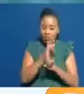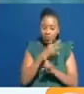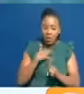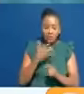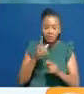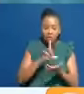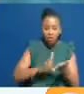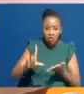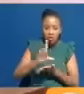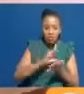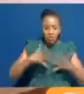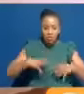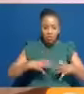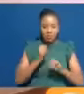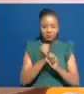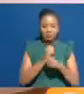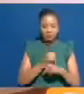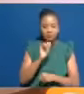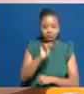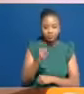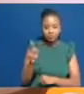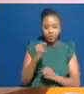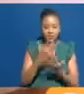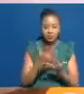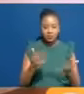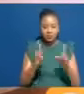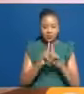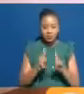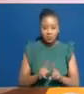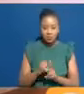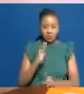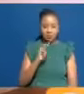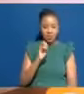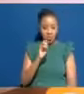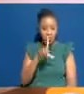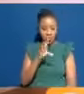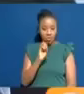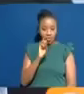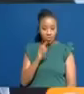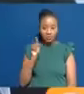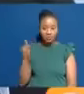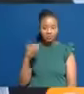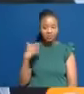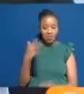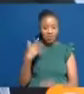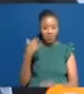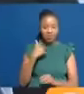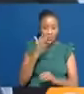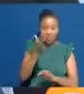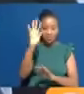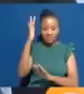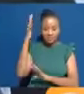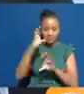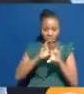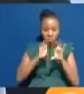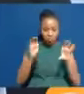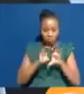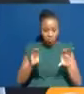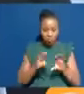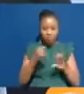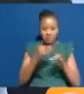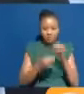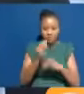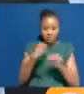wa taifa letu. To facilitate this, and with Molo largely known to be a producer of timber, the president announced the lifting